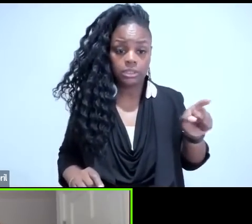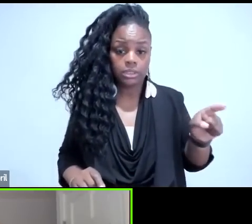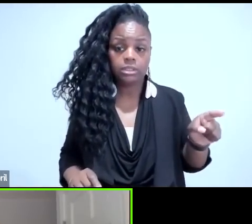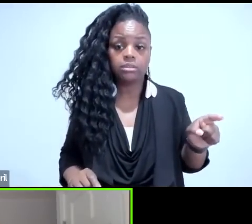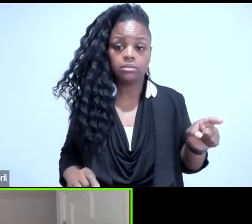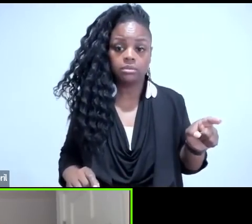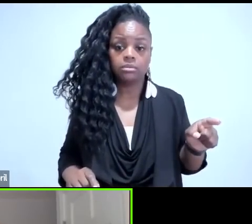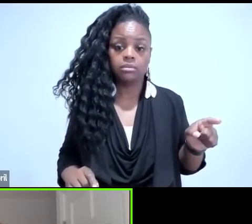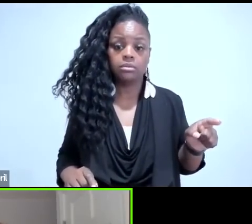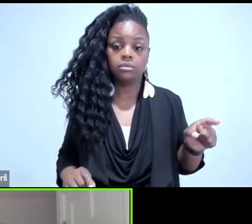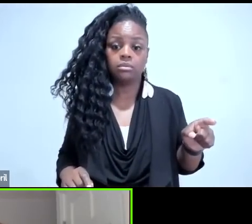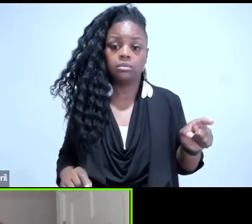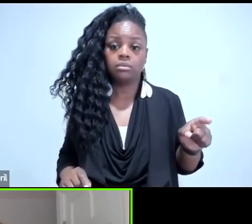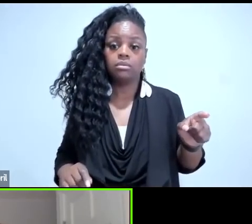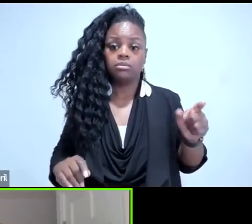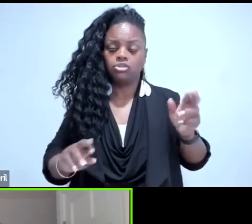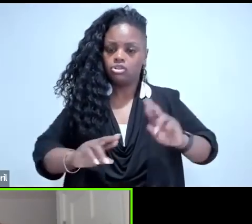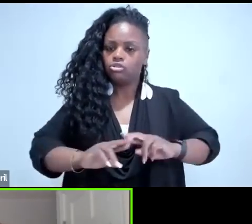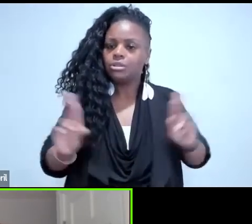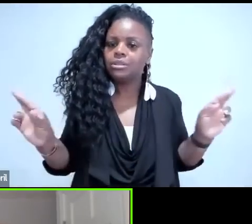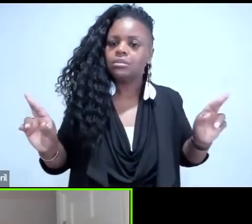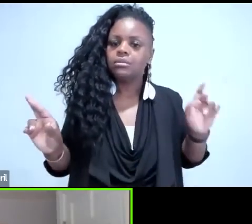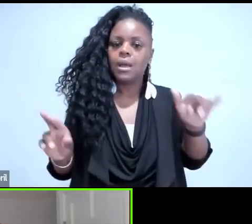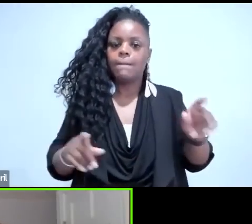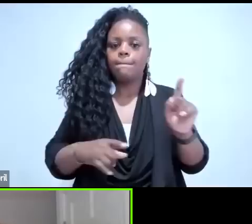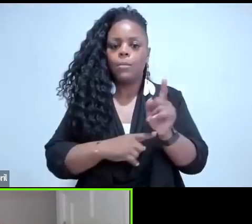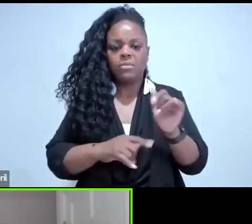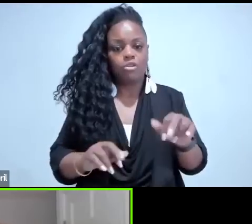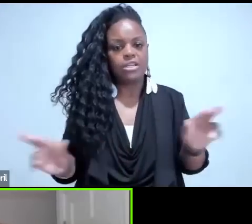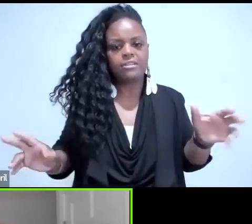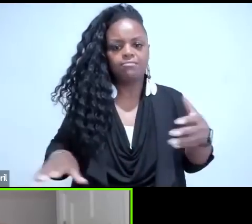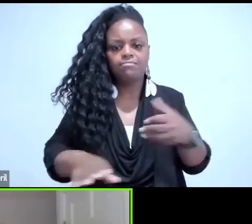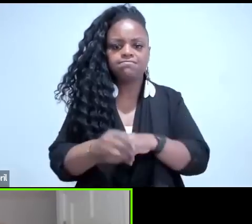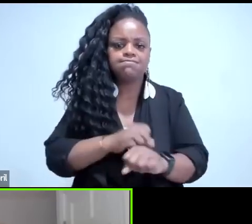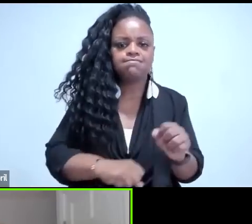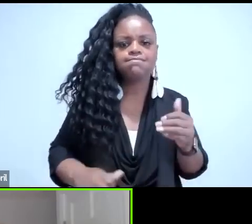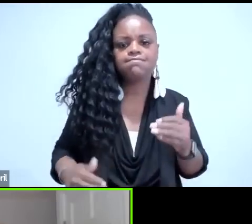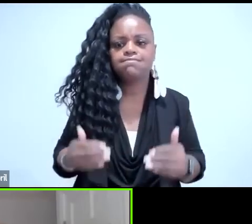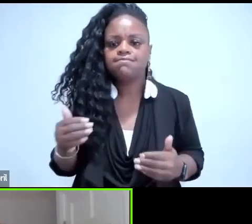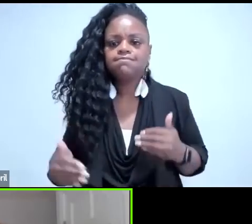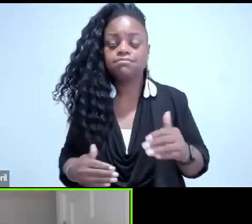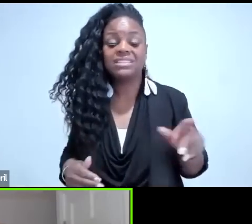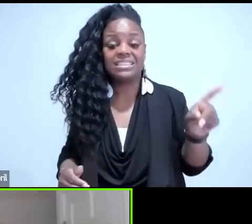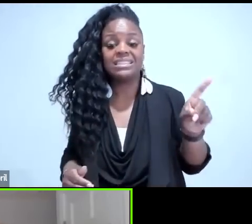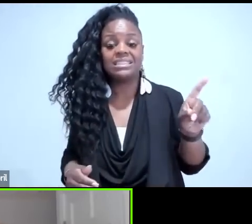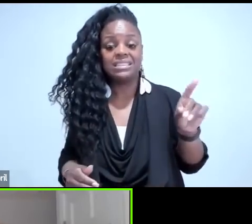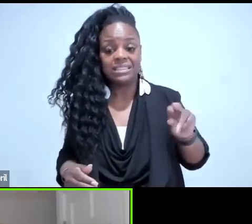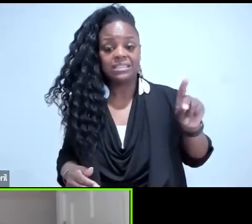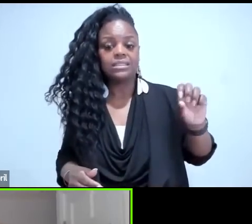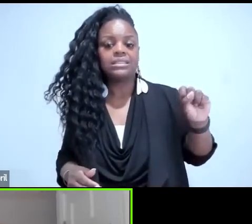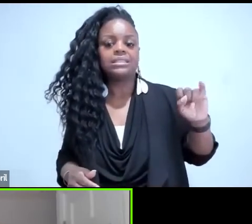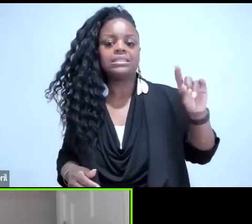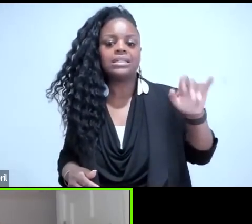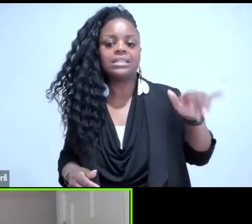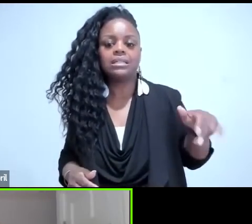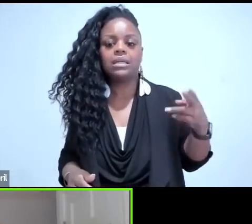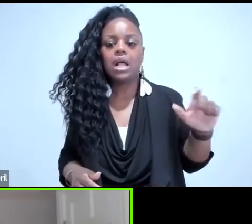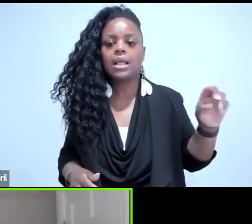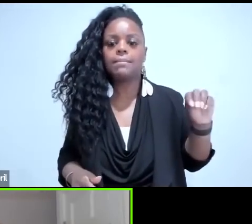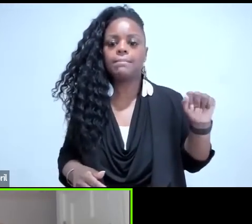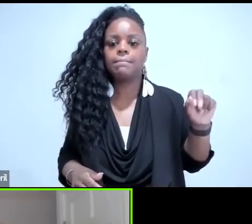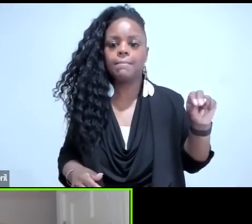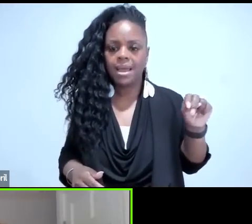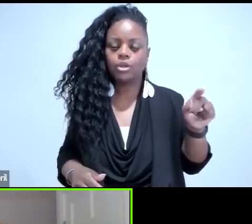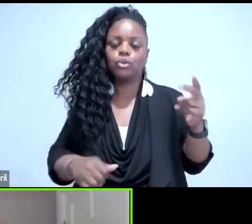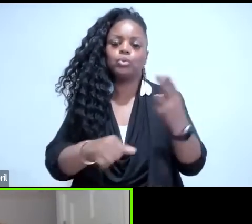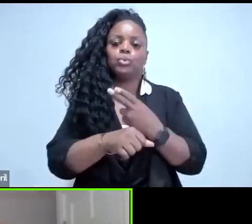rather remarkable. They used their union resources and dues. So the dues paid by miners hired